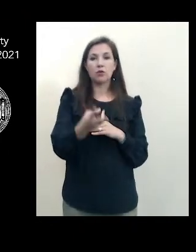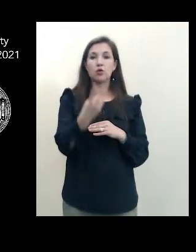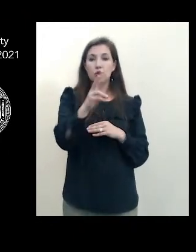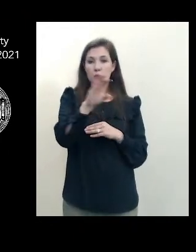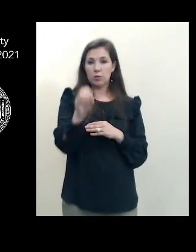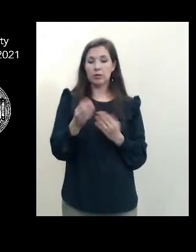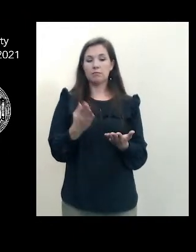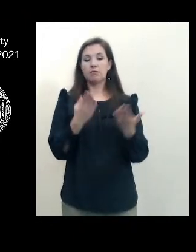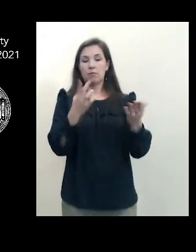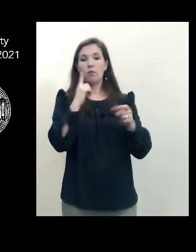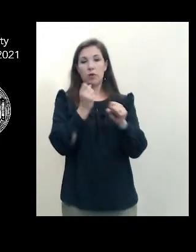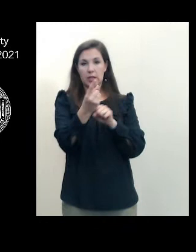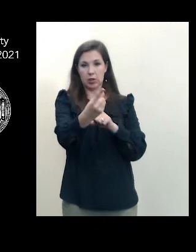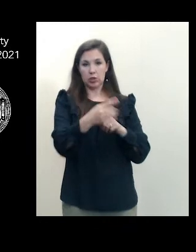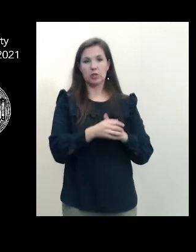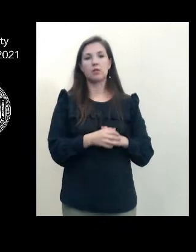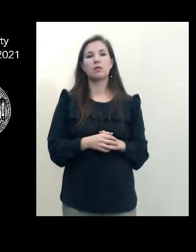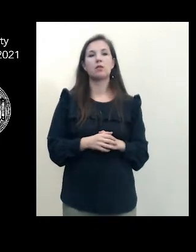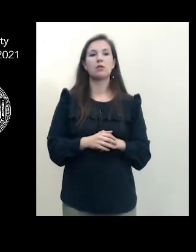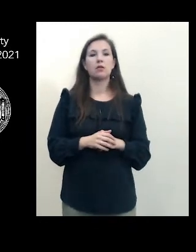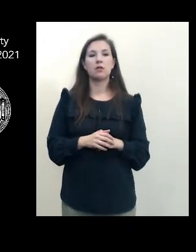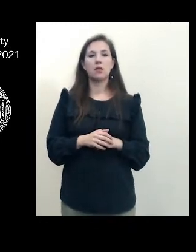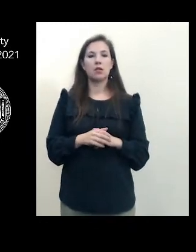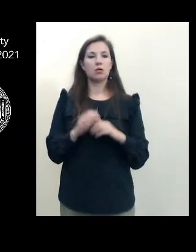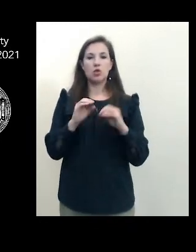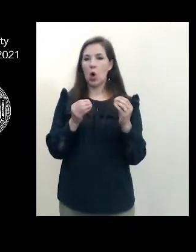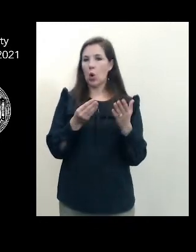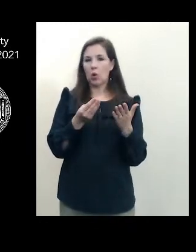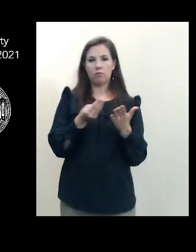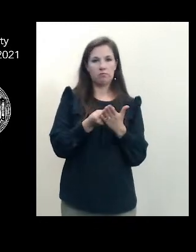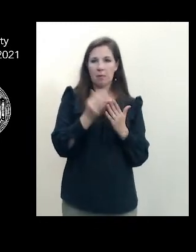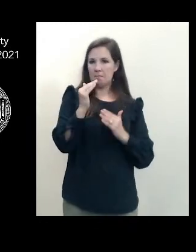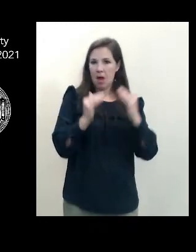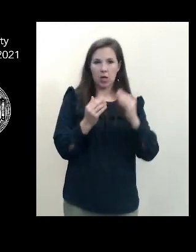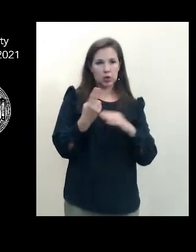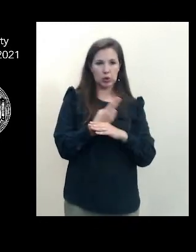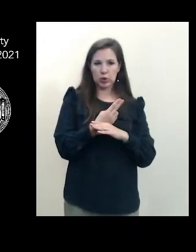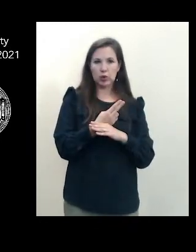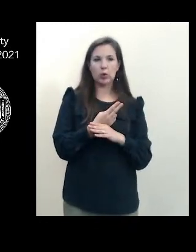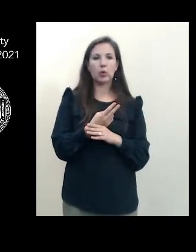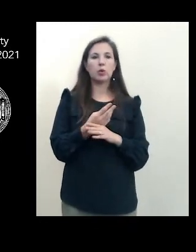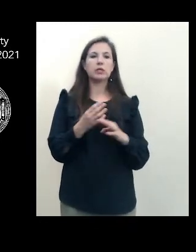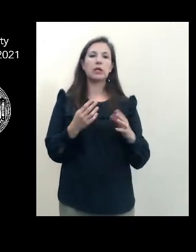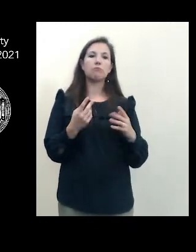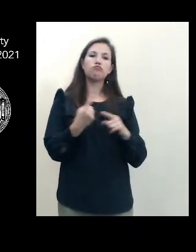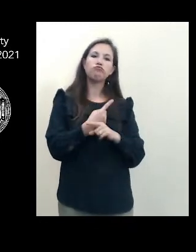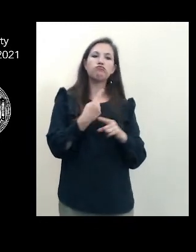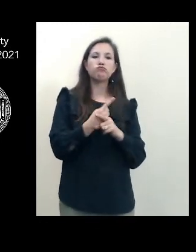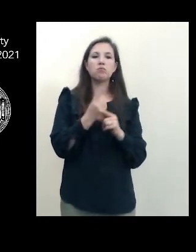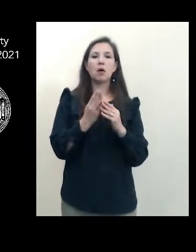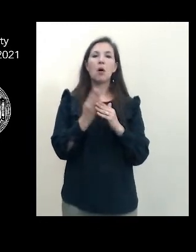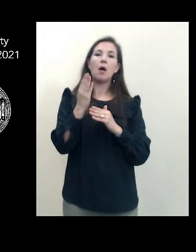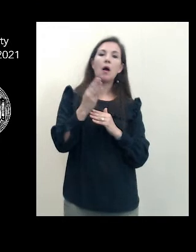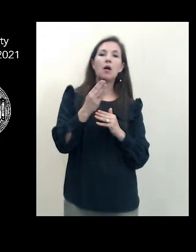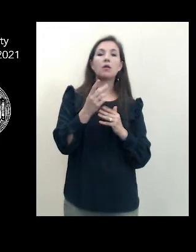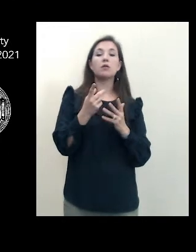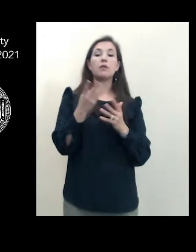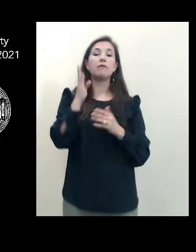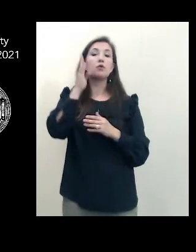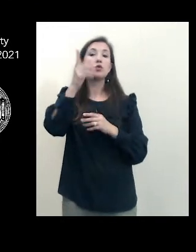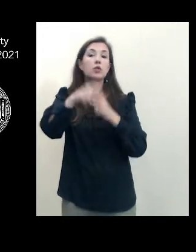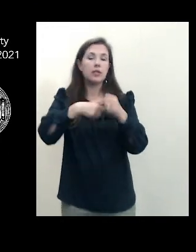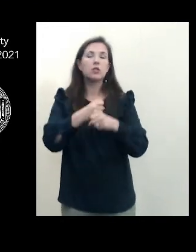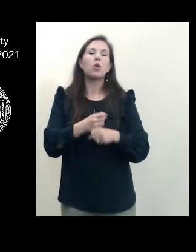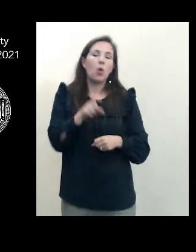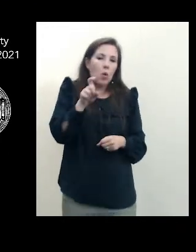for next year. It proposes no fund balance usage, modest surpluses in future years. One of the things that Erie County has